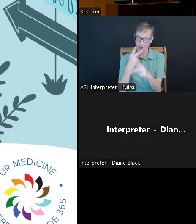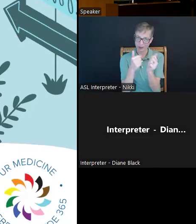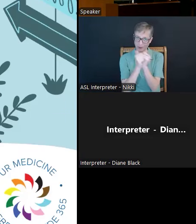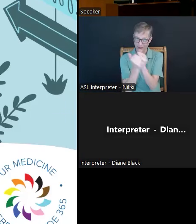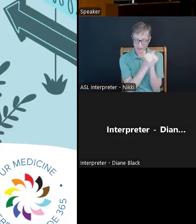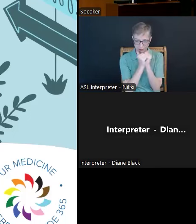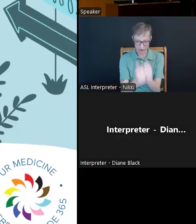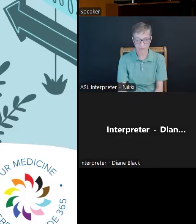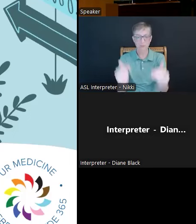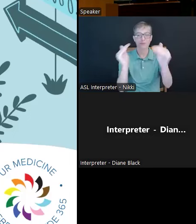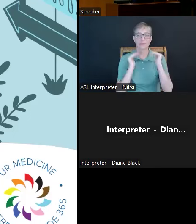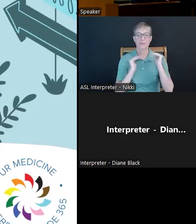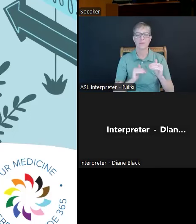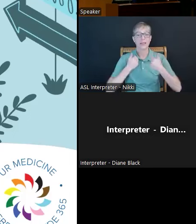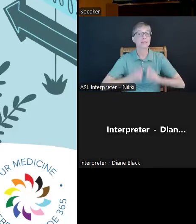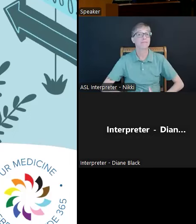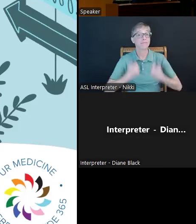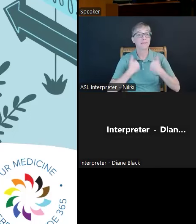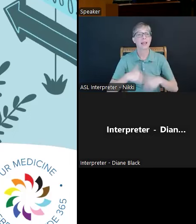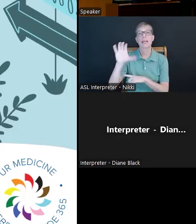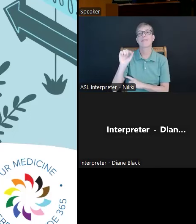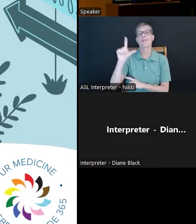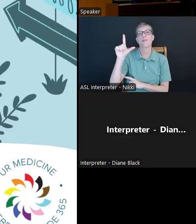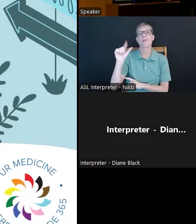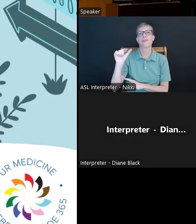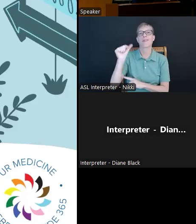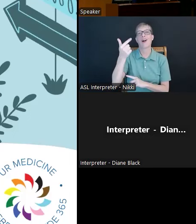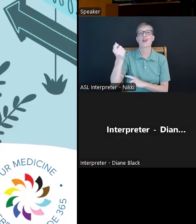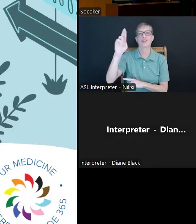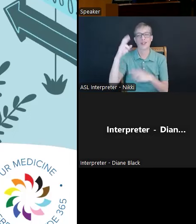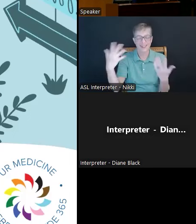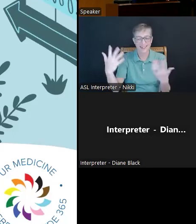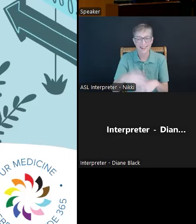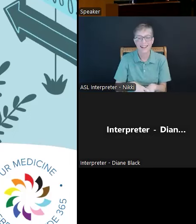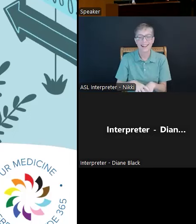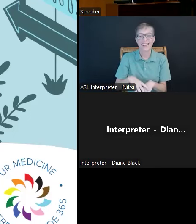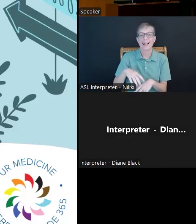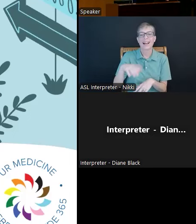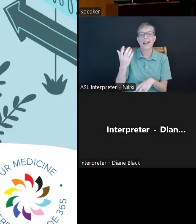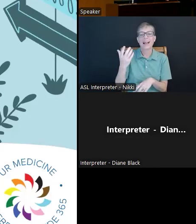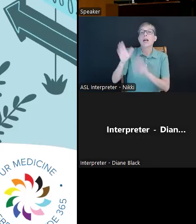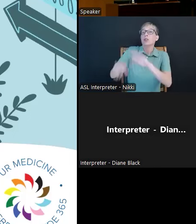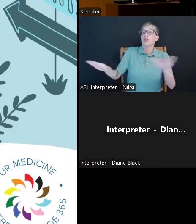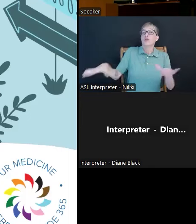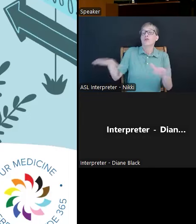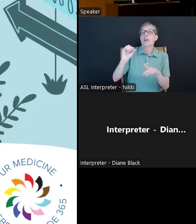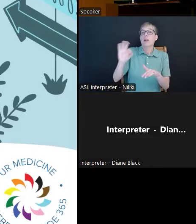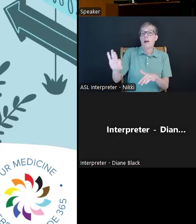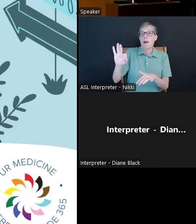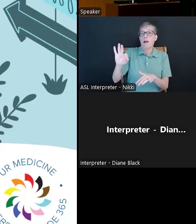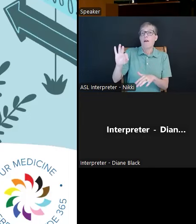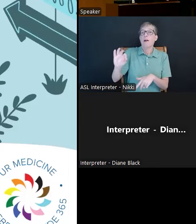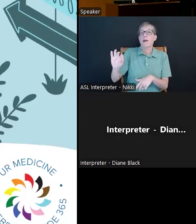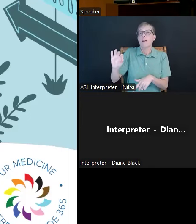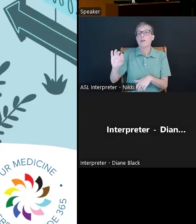So a little bit about me. I'm a collager. So collage is children of gays and lesbians everywhere. So I am the daughter